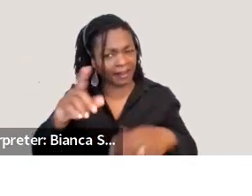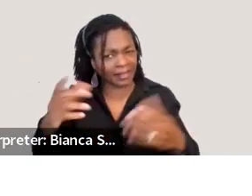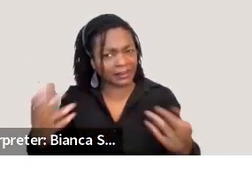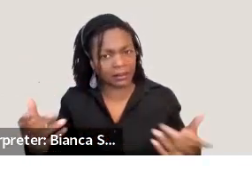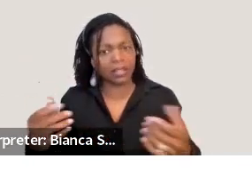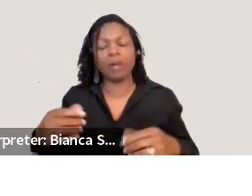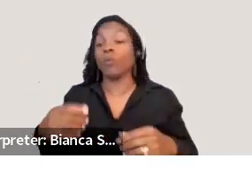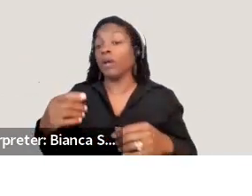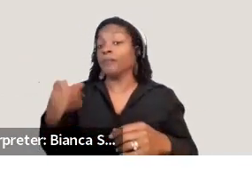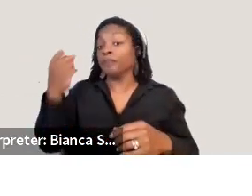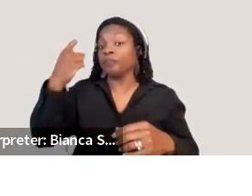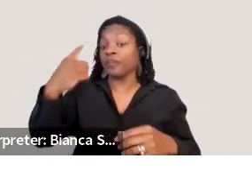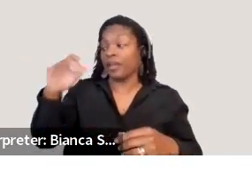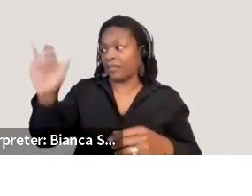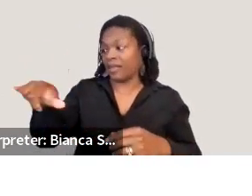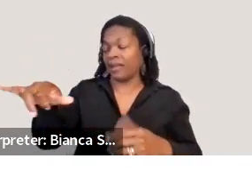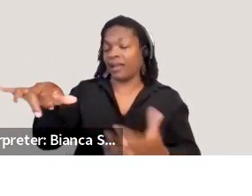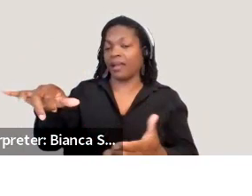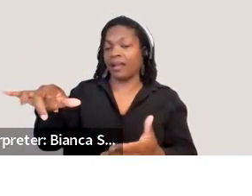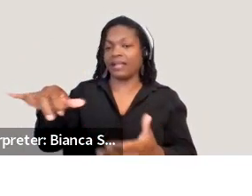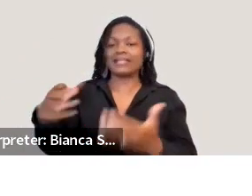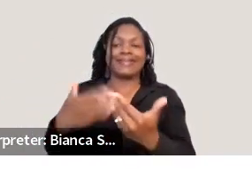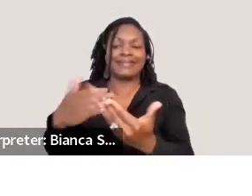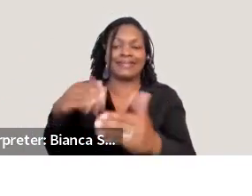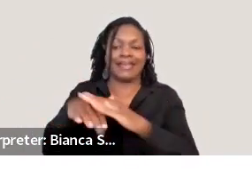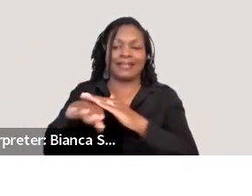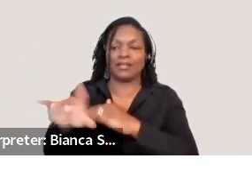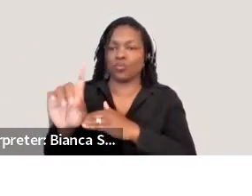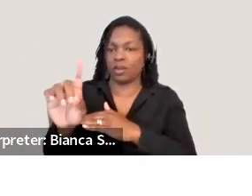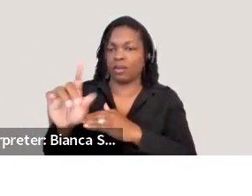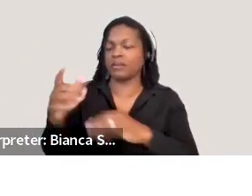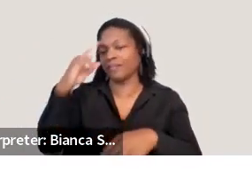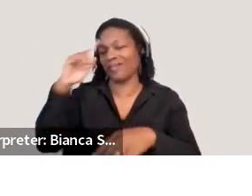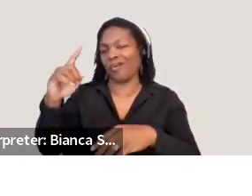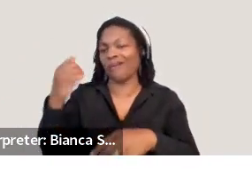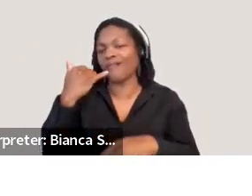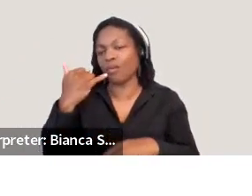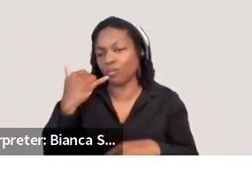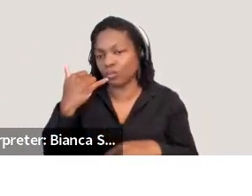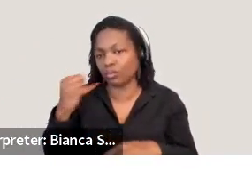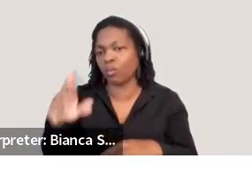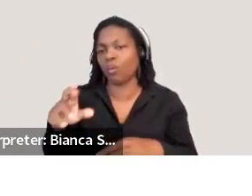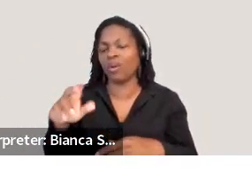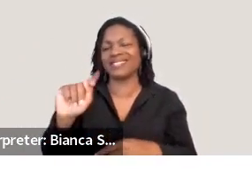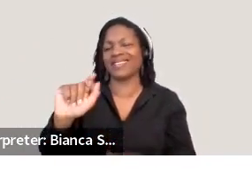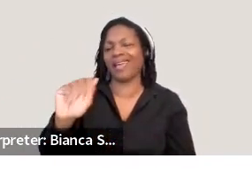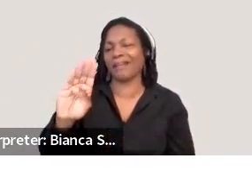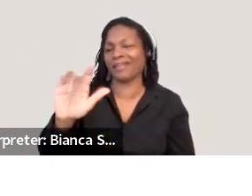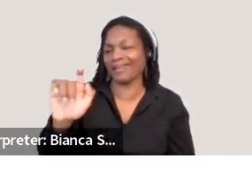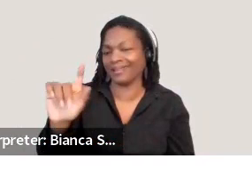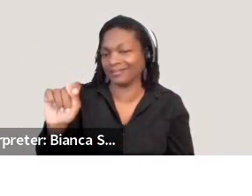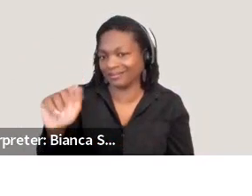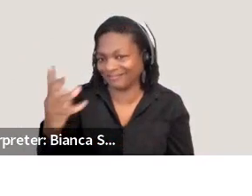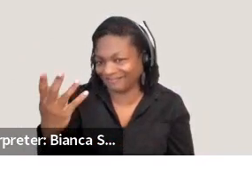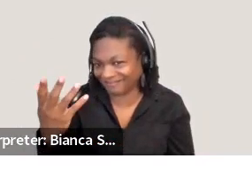to be easily accessible on a smartphone or a tablet device. So I'm